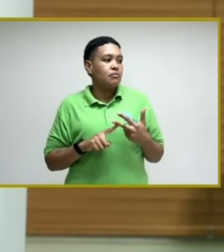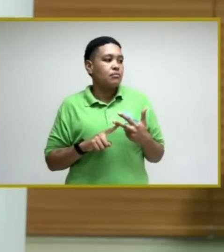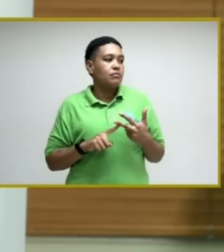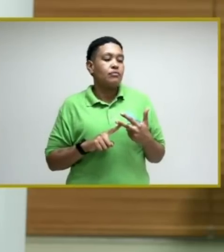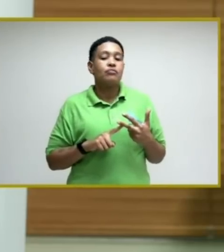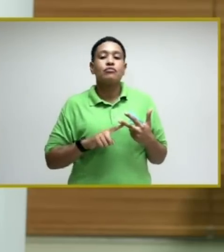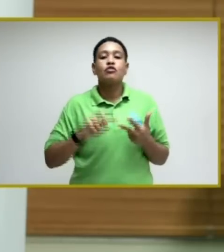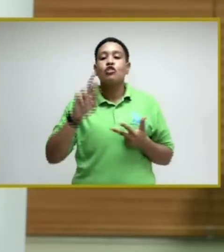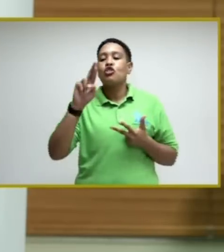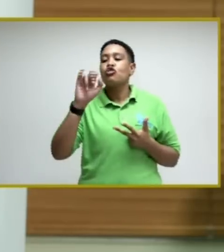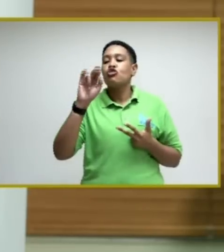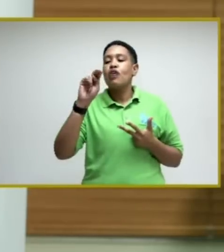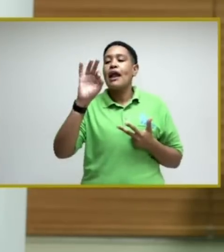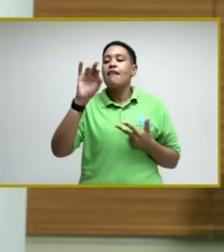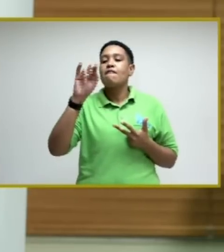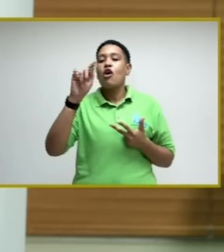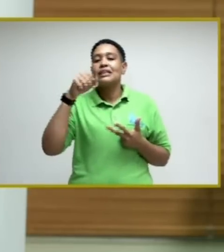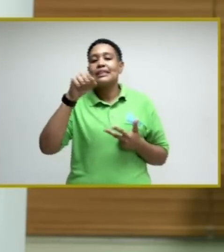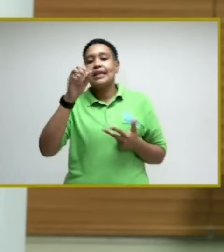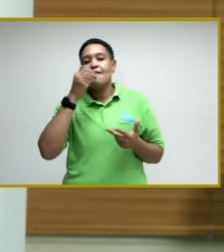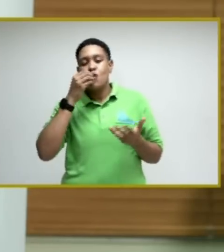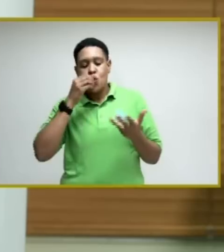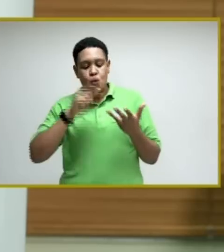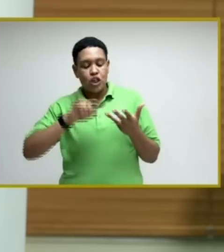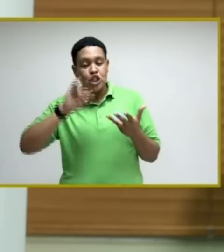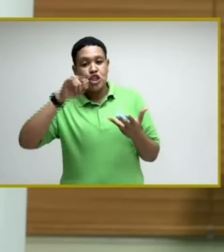Rainforest Seafoods, from JPS,